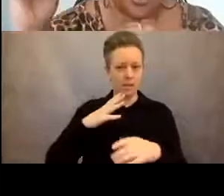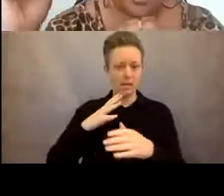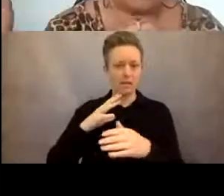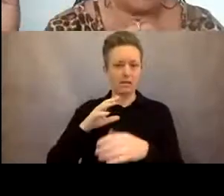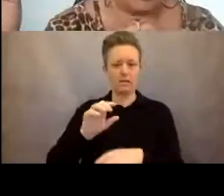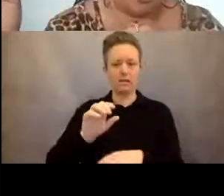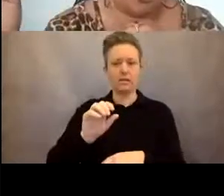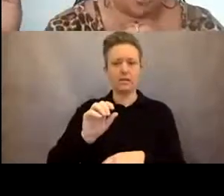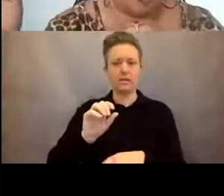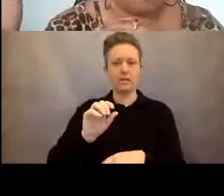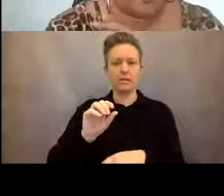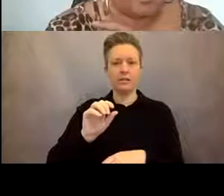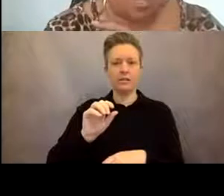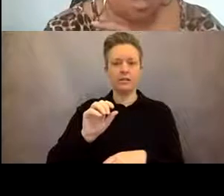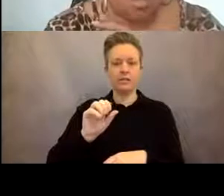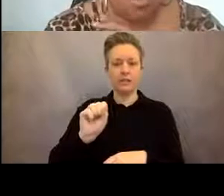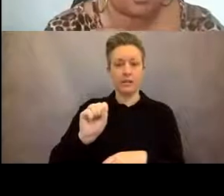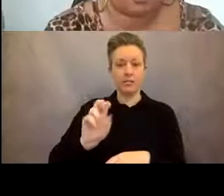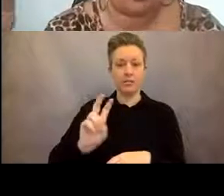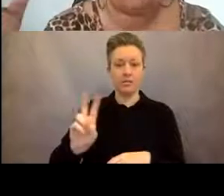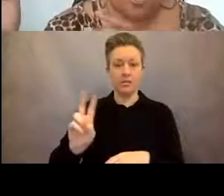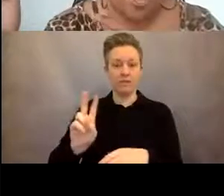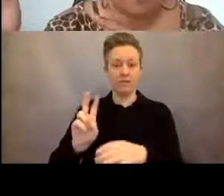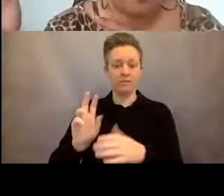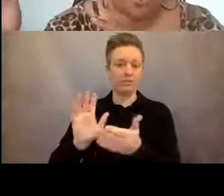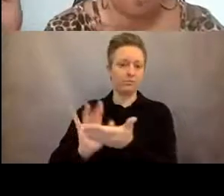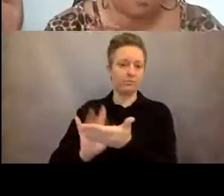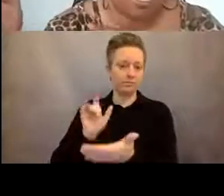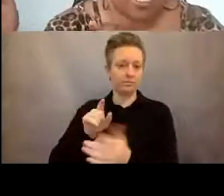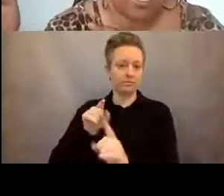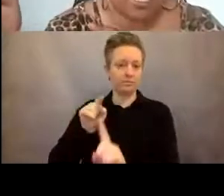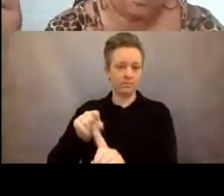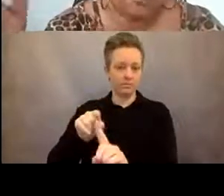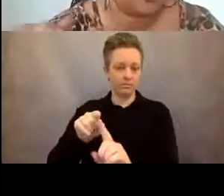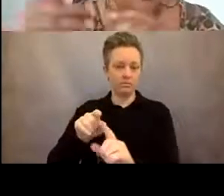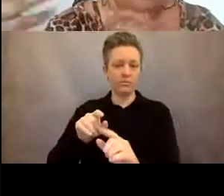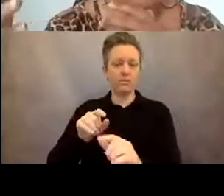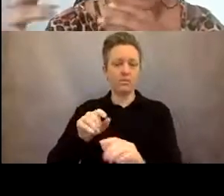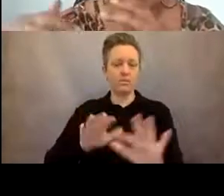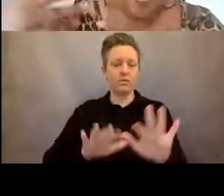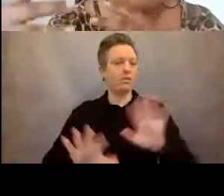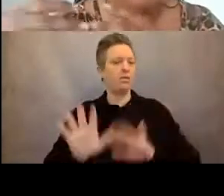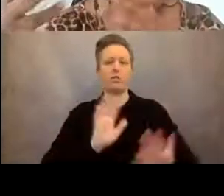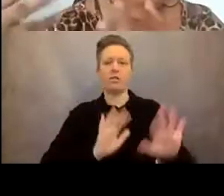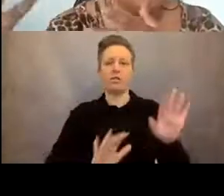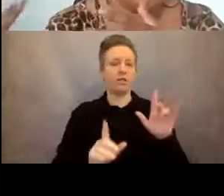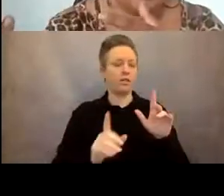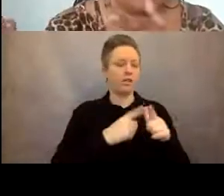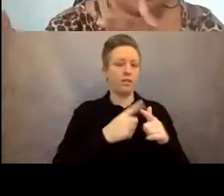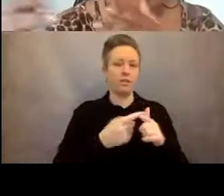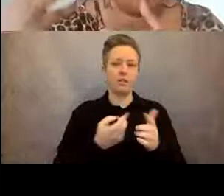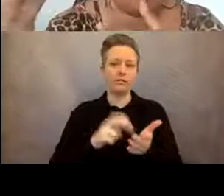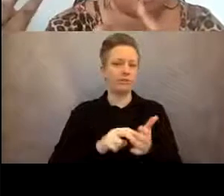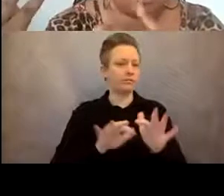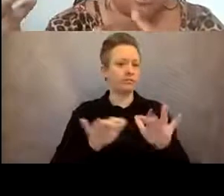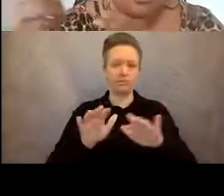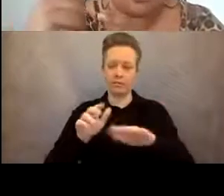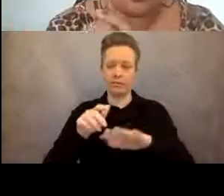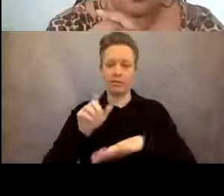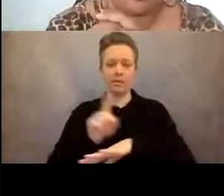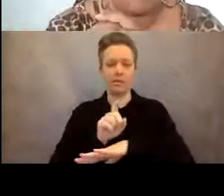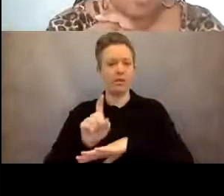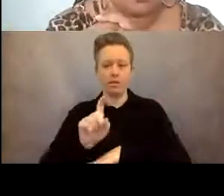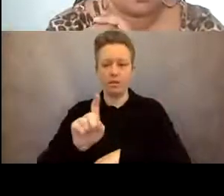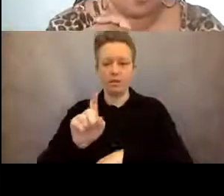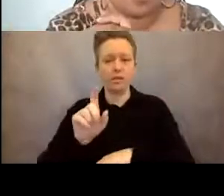street and she saw a police car. And so she flagged them down reluctantly because she had many, as we saw, many